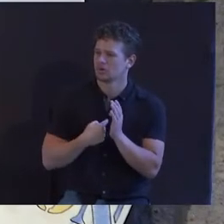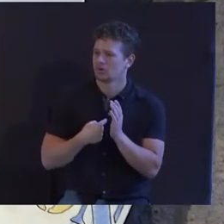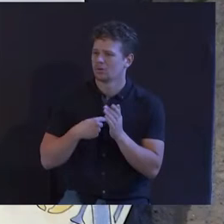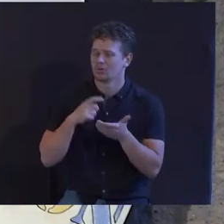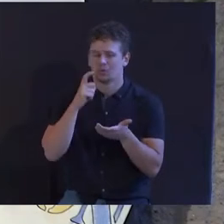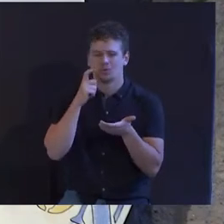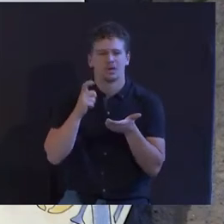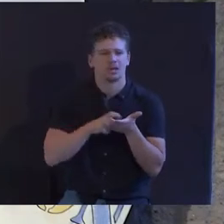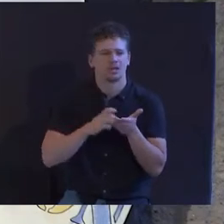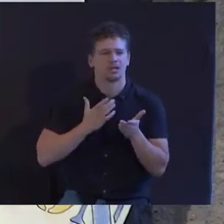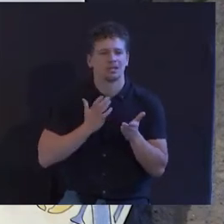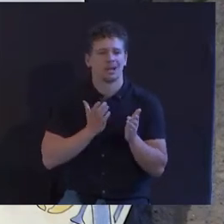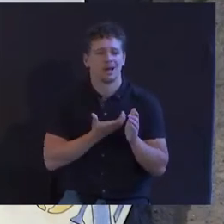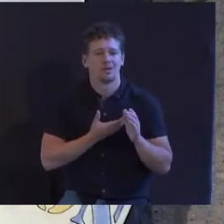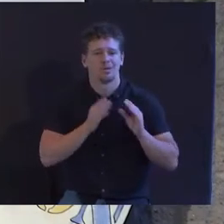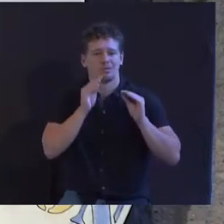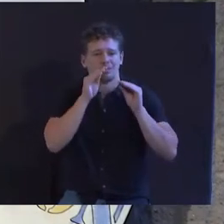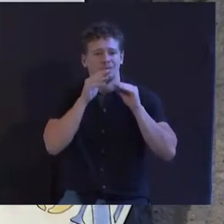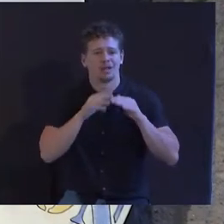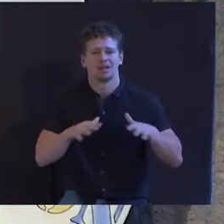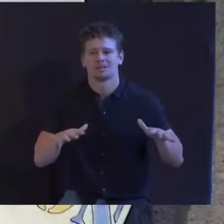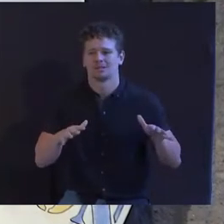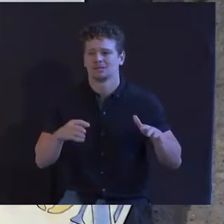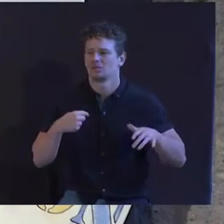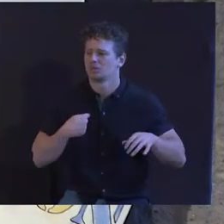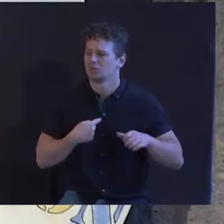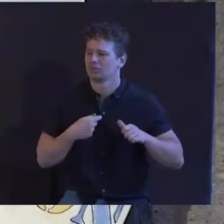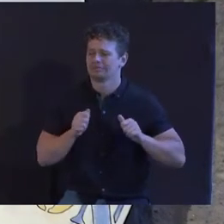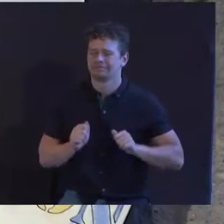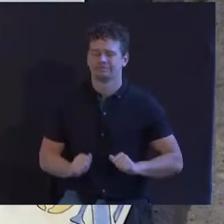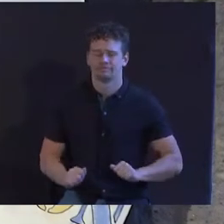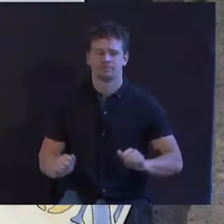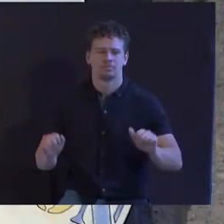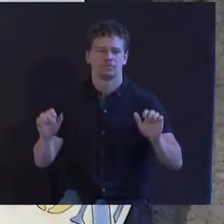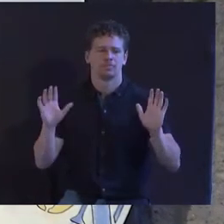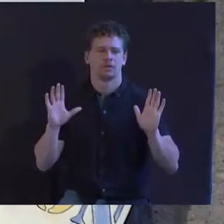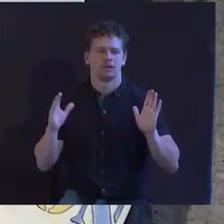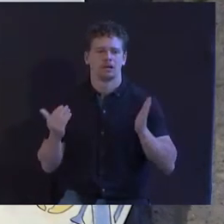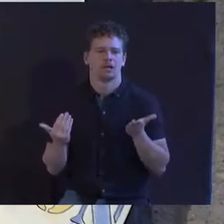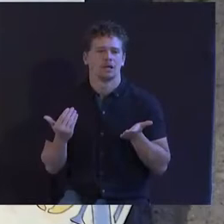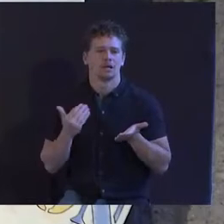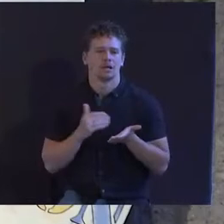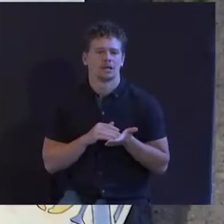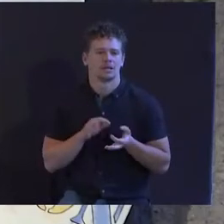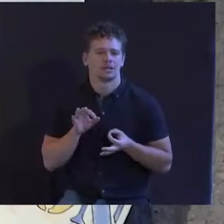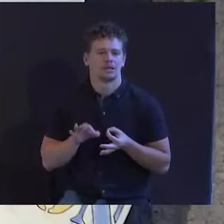Grateful that we have surrendered again to that spirit within.